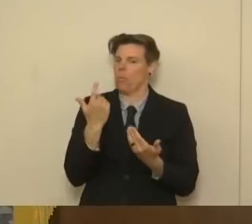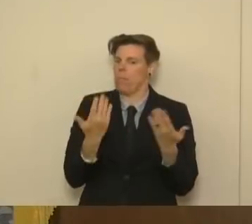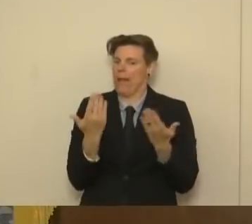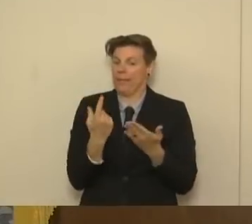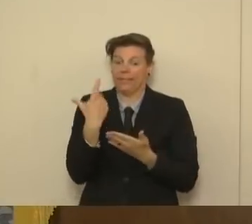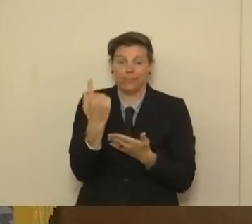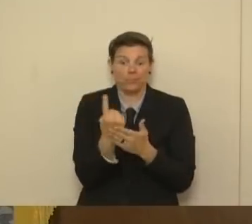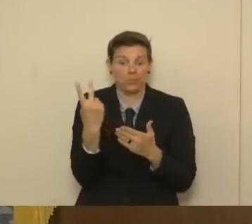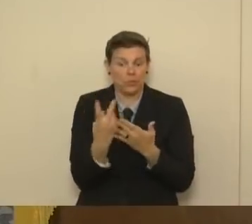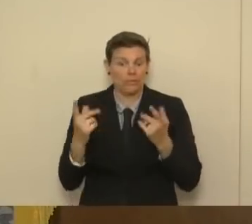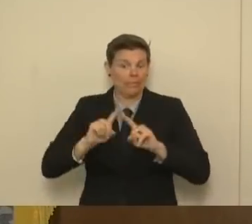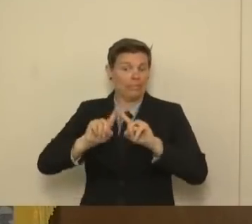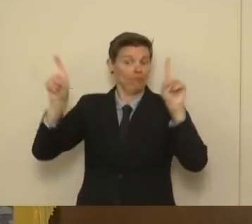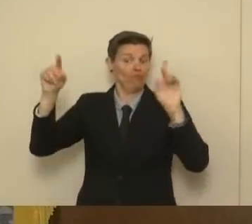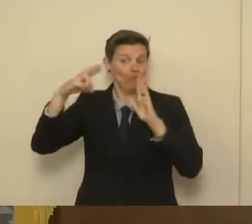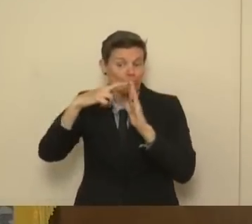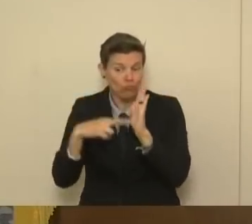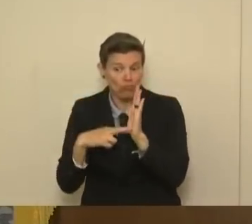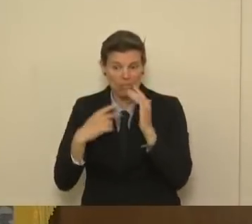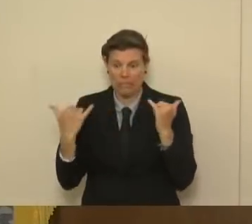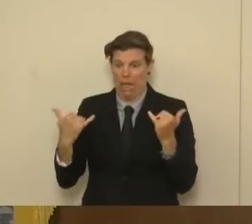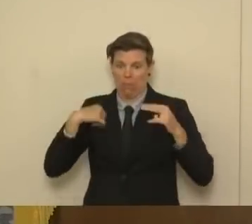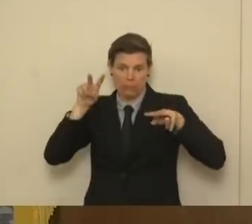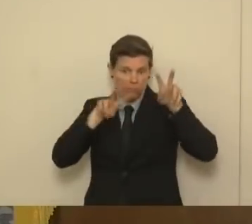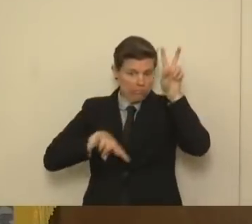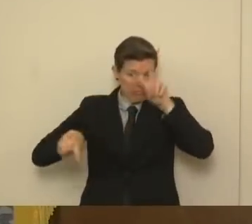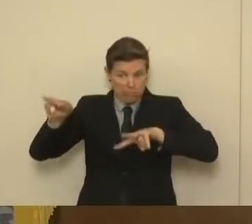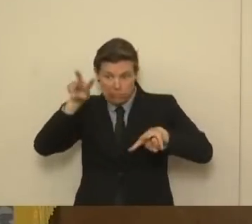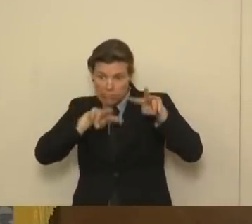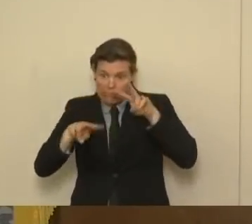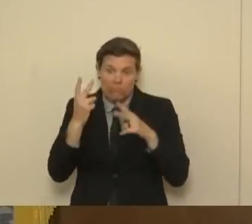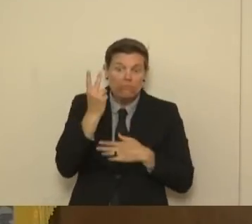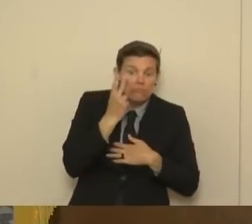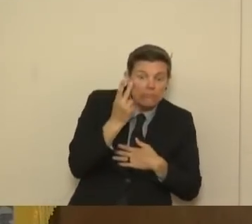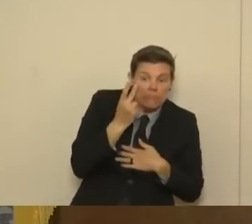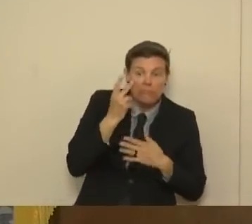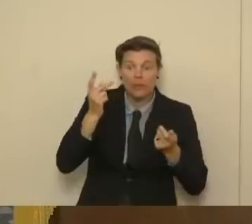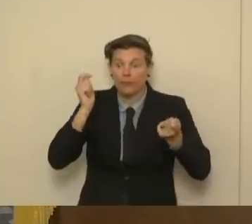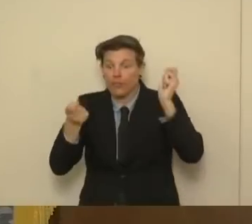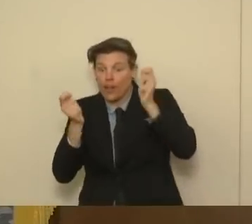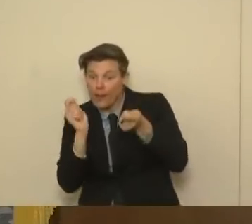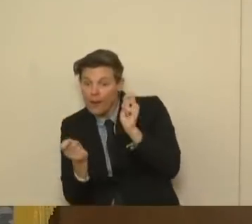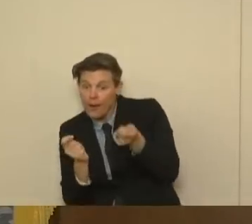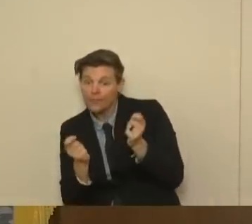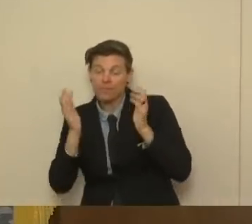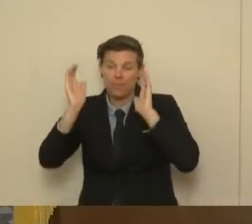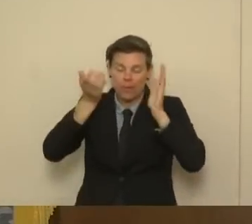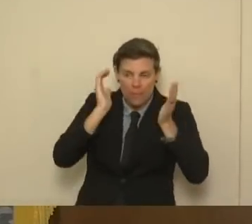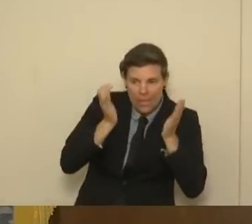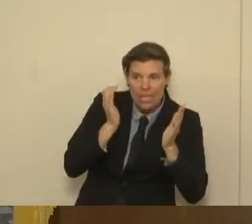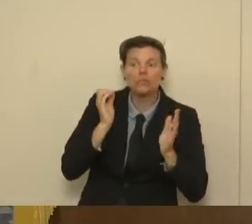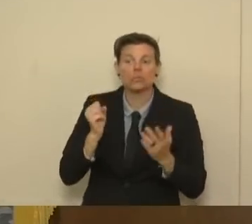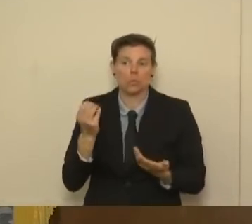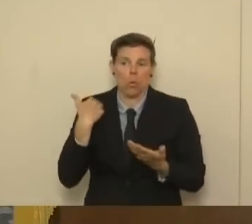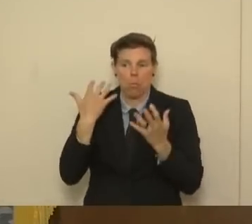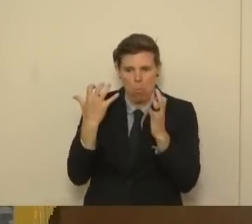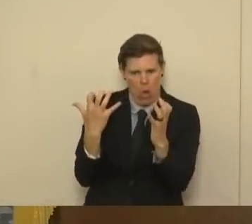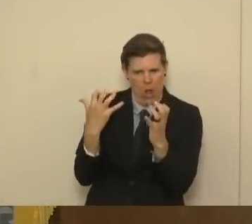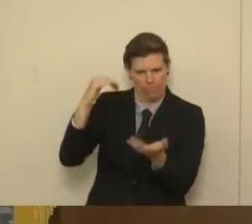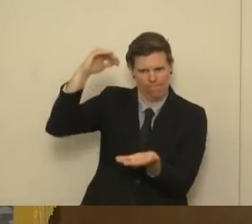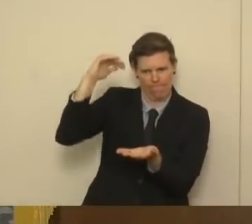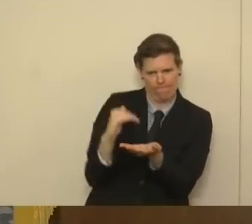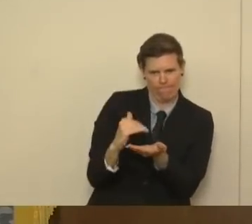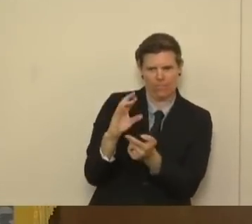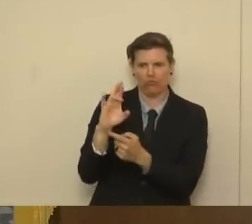we can that we can mitigate it to the highest degree, which means that we can embrace the emotional well-being of